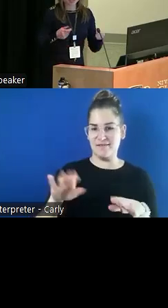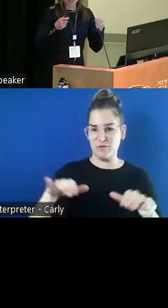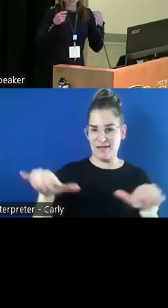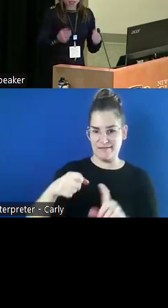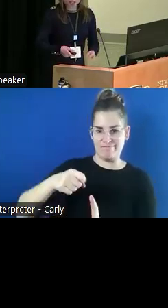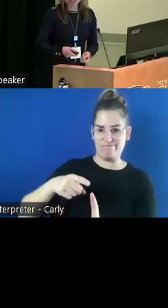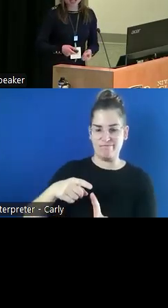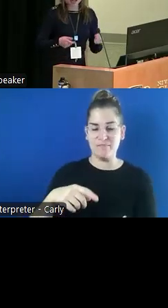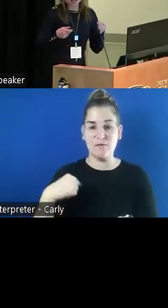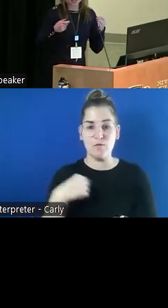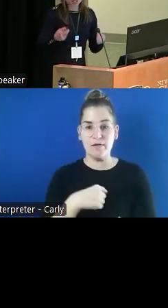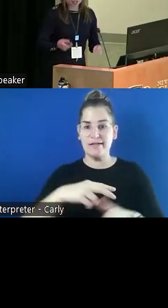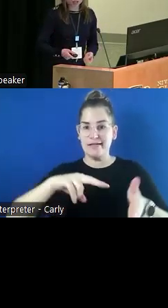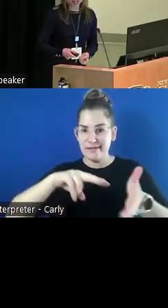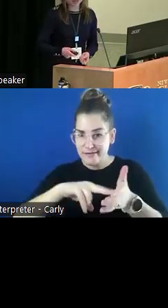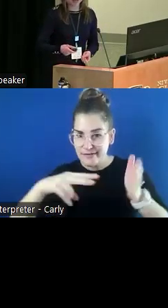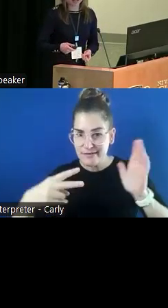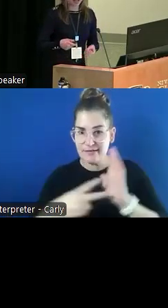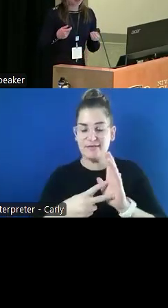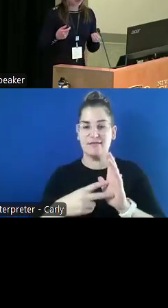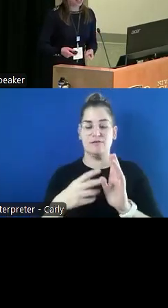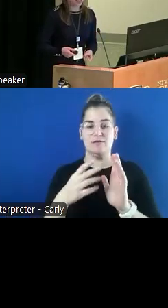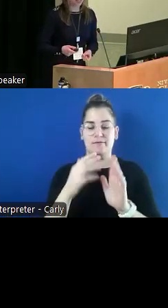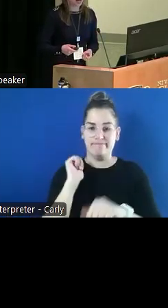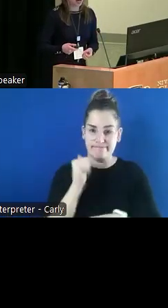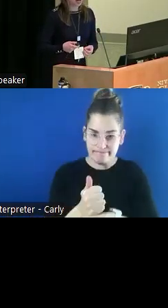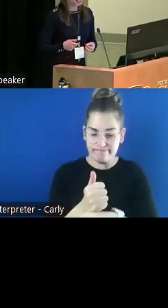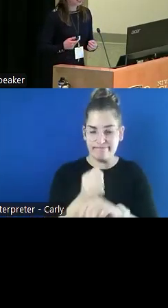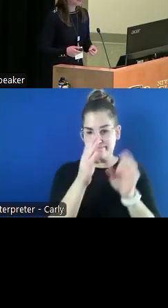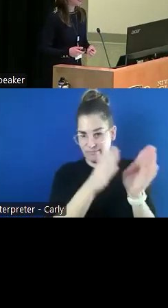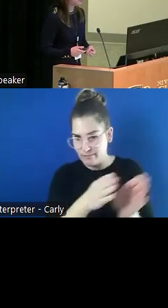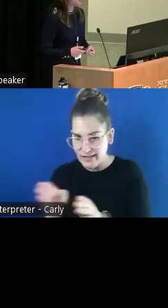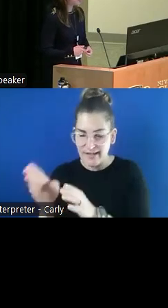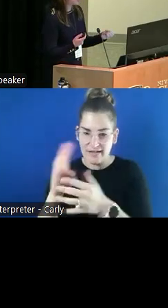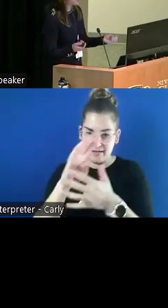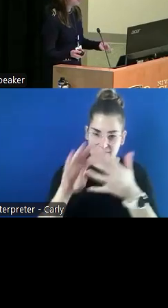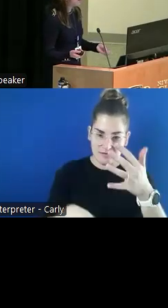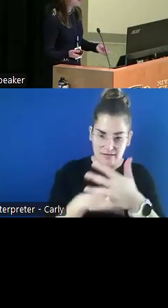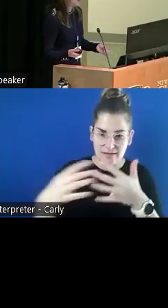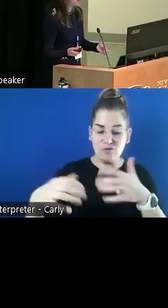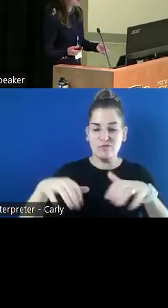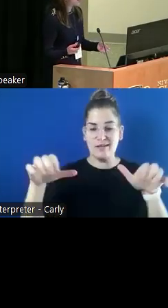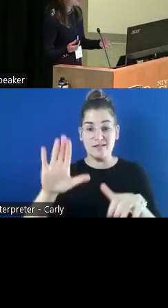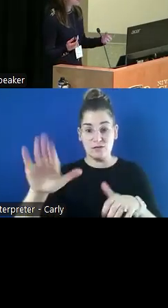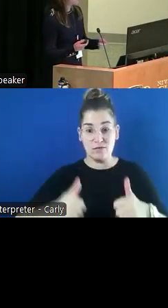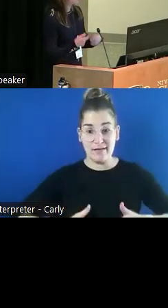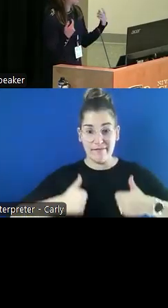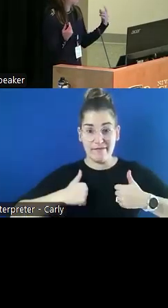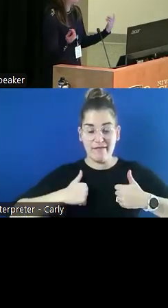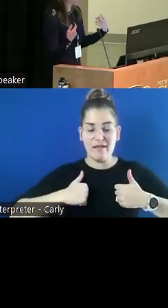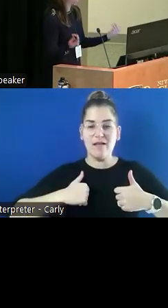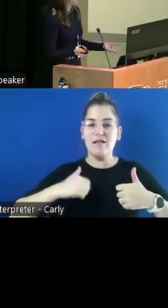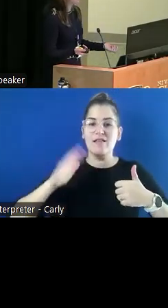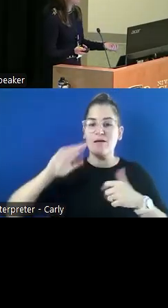are intentionally scheduling and planning activities in your daily life that are